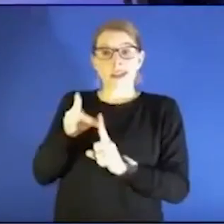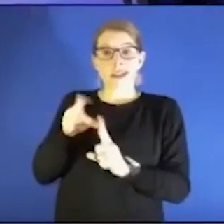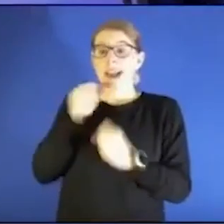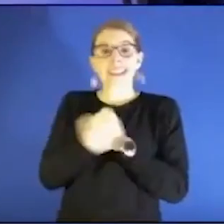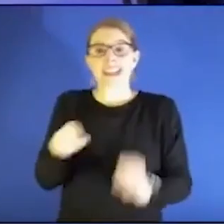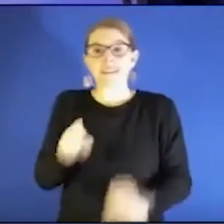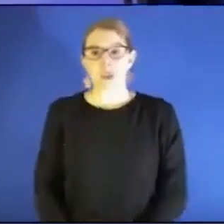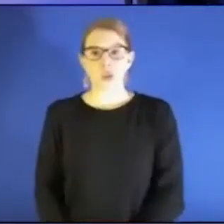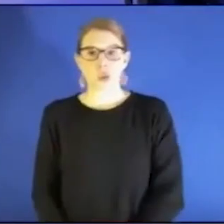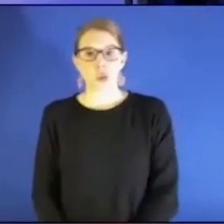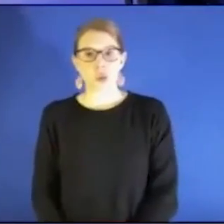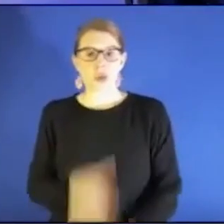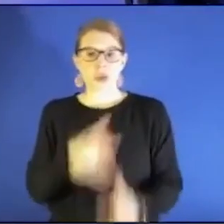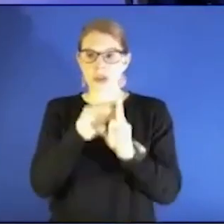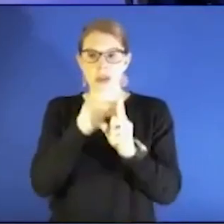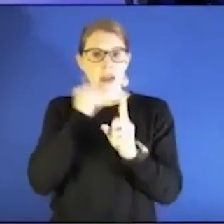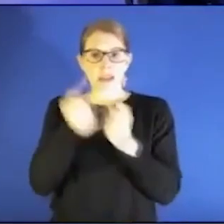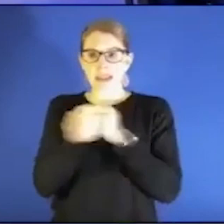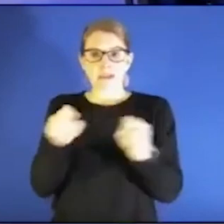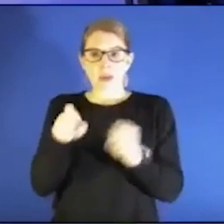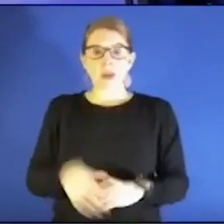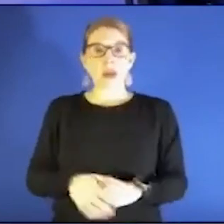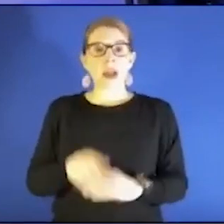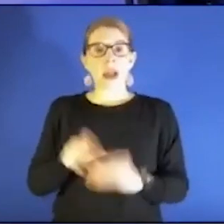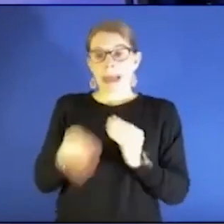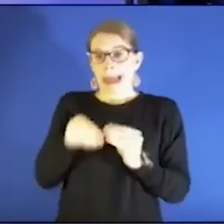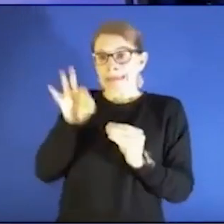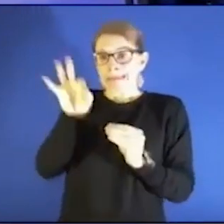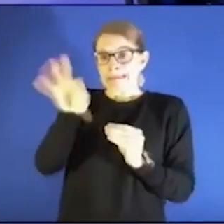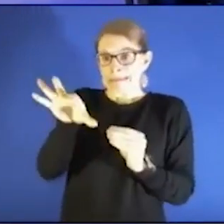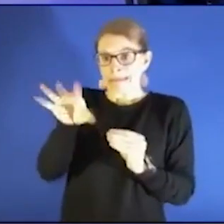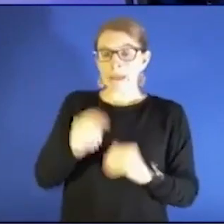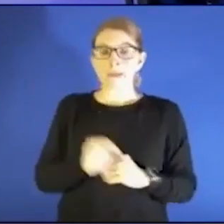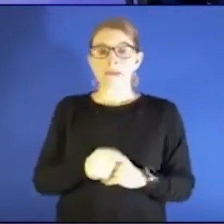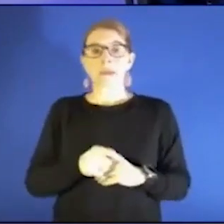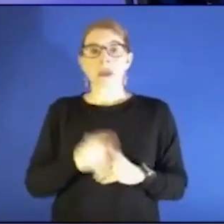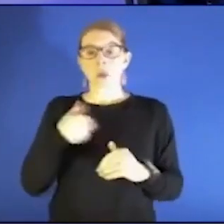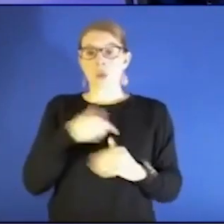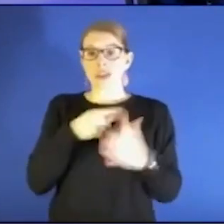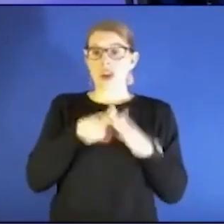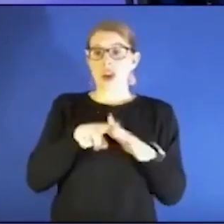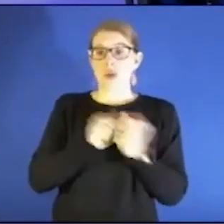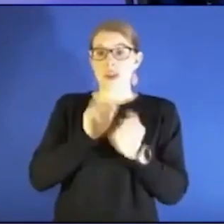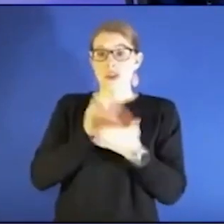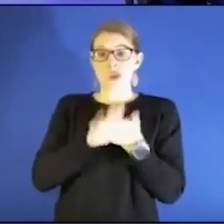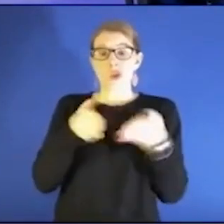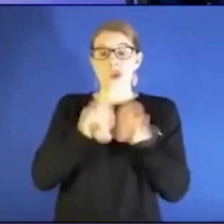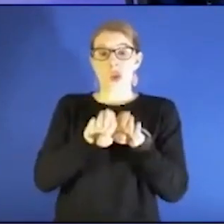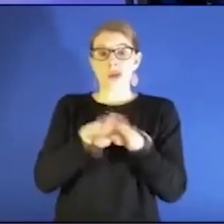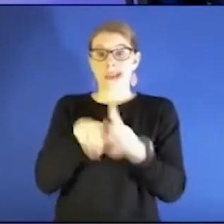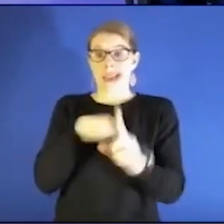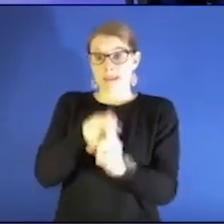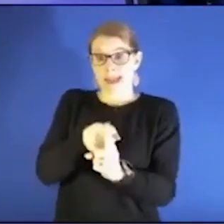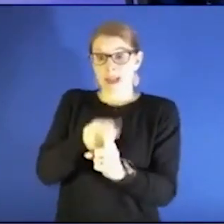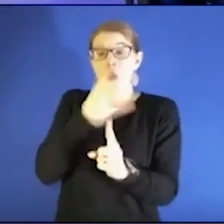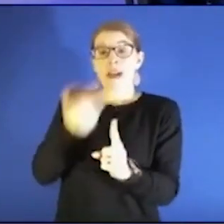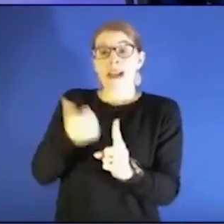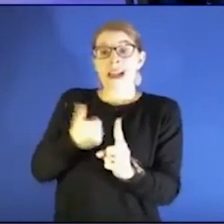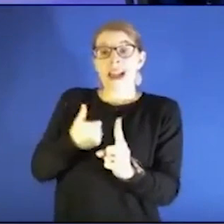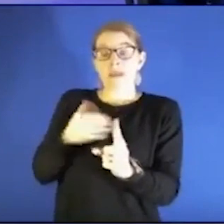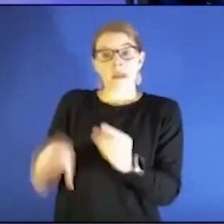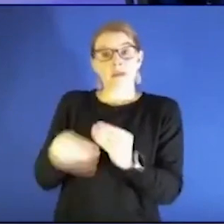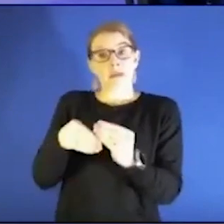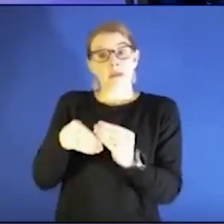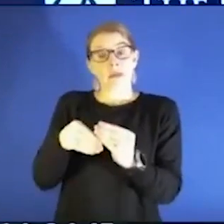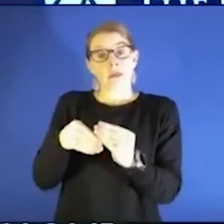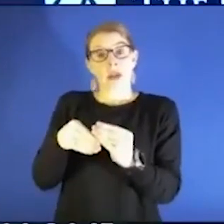won't. All right. And can I just add one Yes. little thing here? Because I know we started off with the school closures, and the impact that will have additionally on our